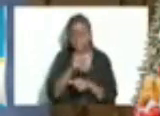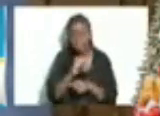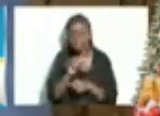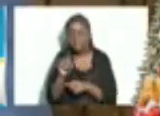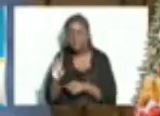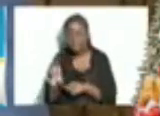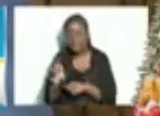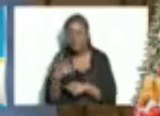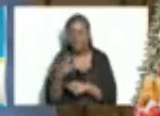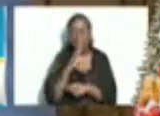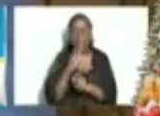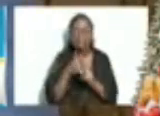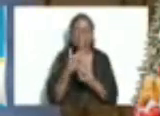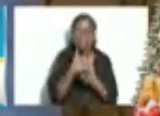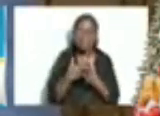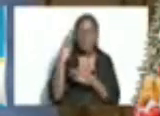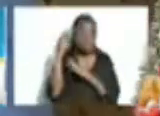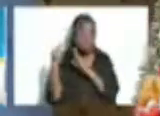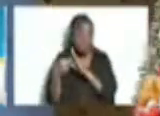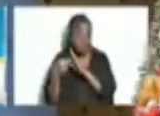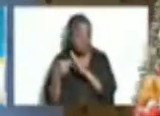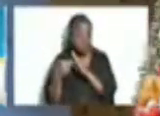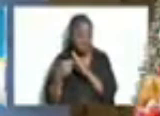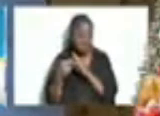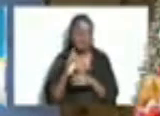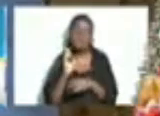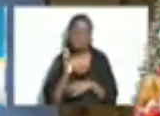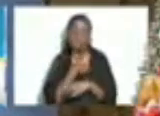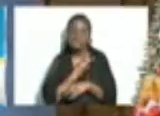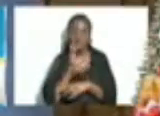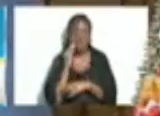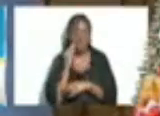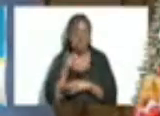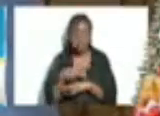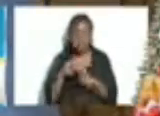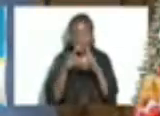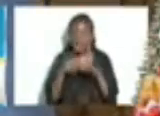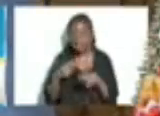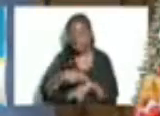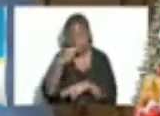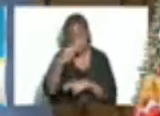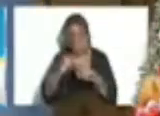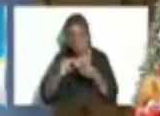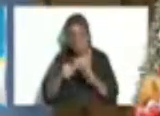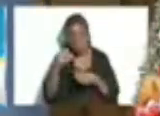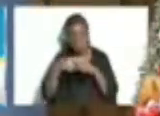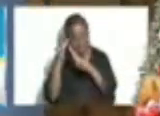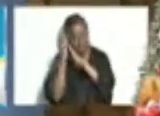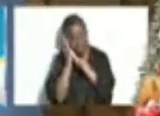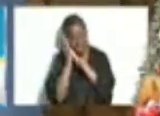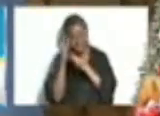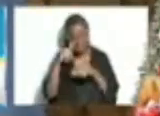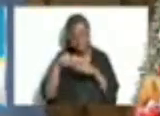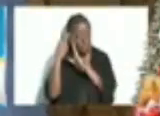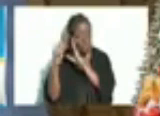hotel executives, they're experiencing right now very, very high occupancy and have done so throughout the year. And so we